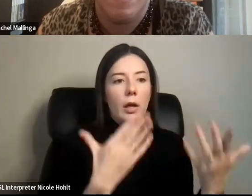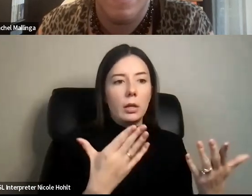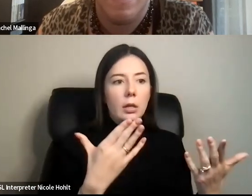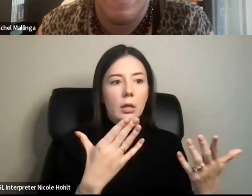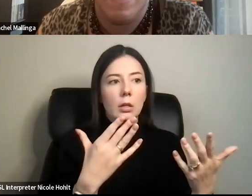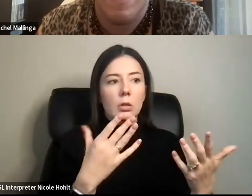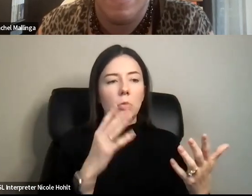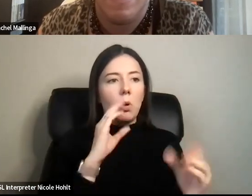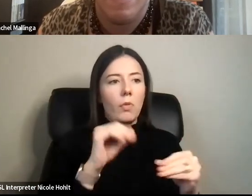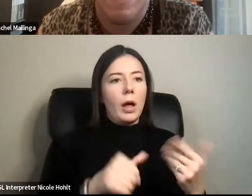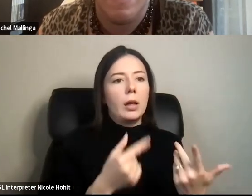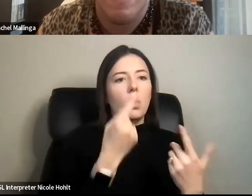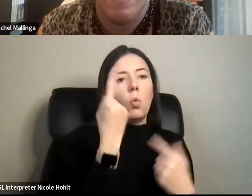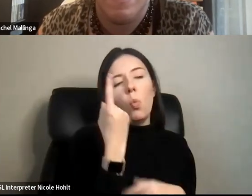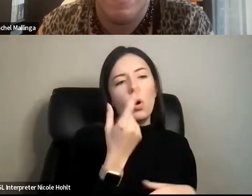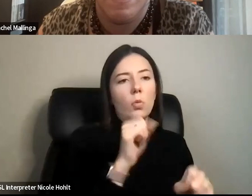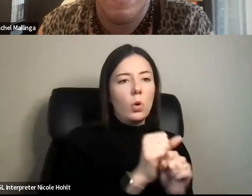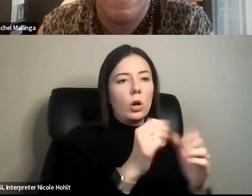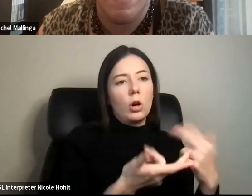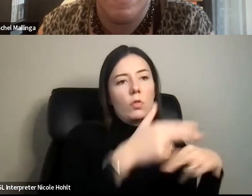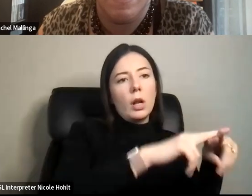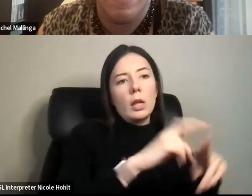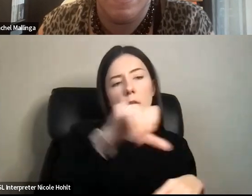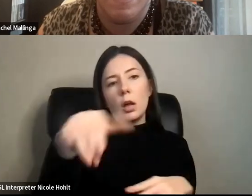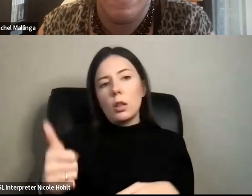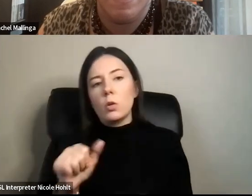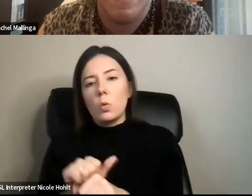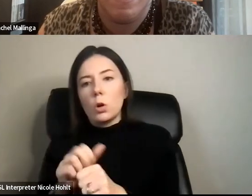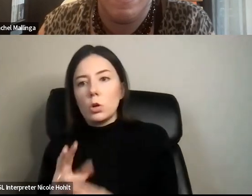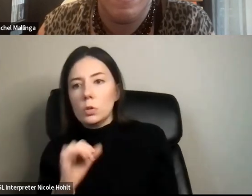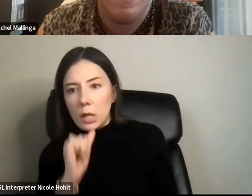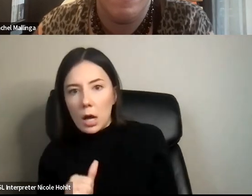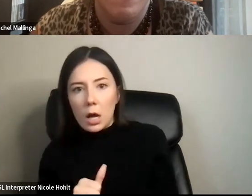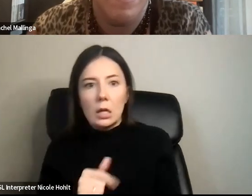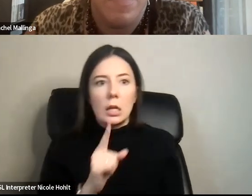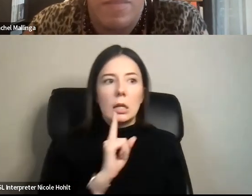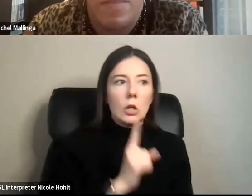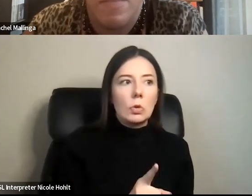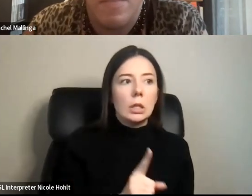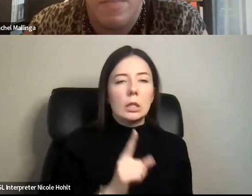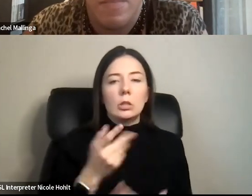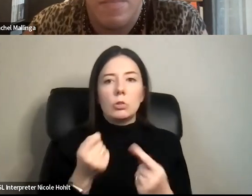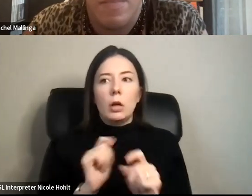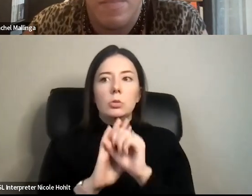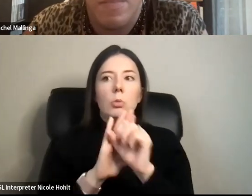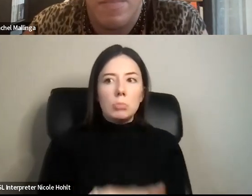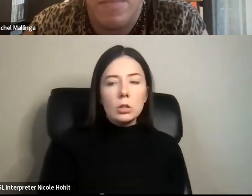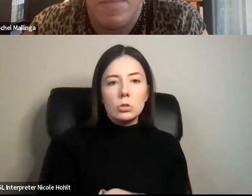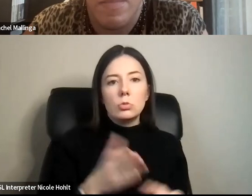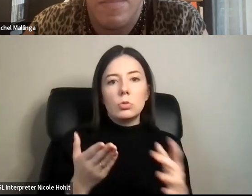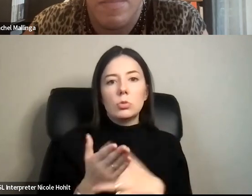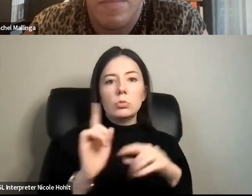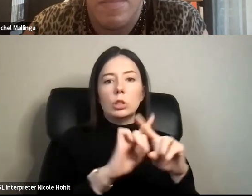it's, as you know, Raeghn mentioned, there's a ton of gaslighting and a ton of triangulation